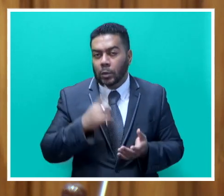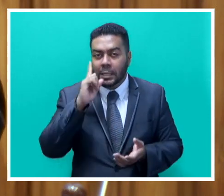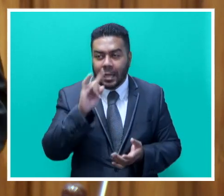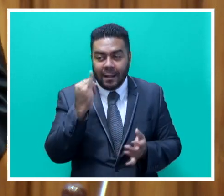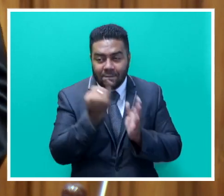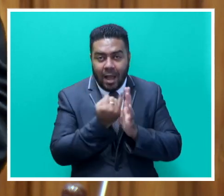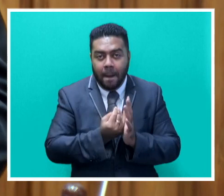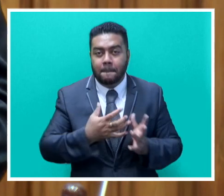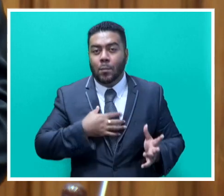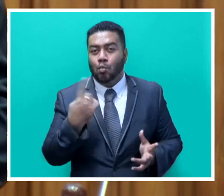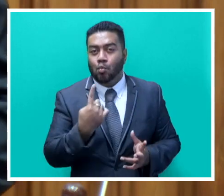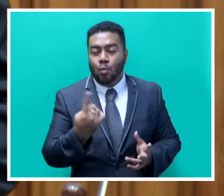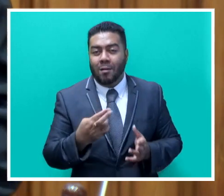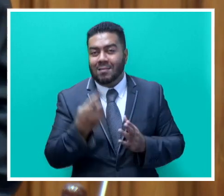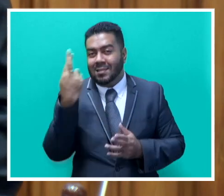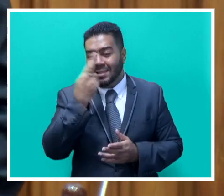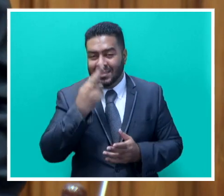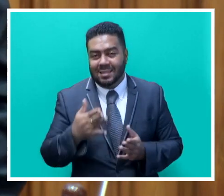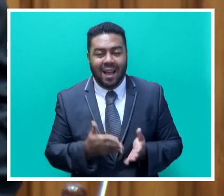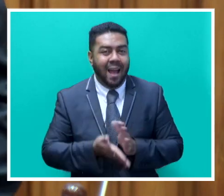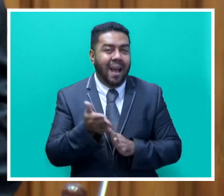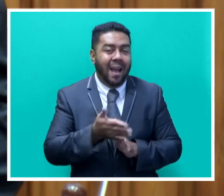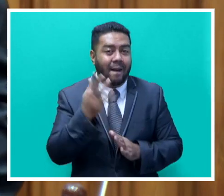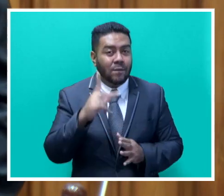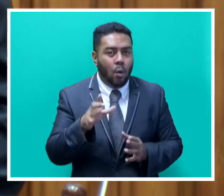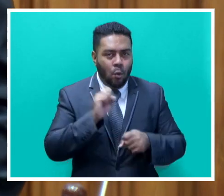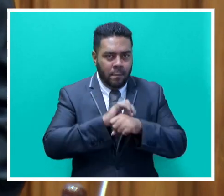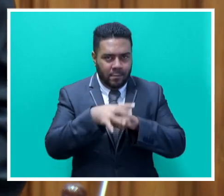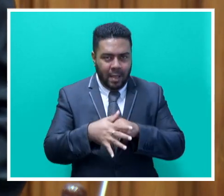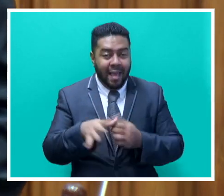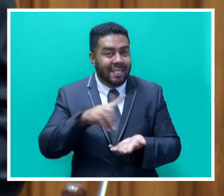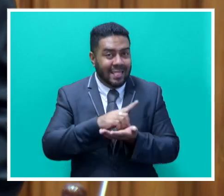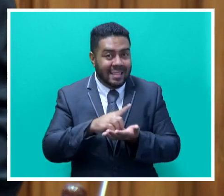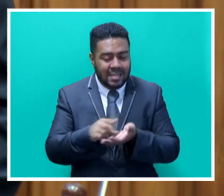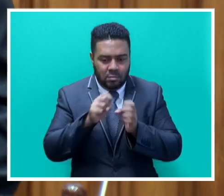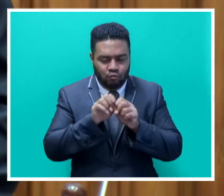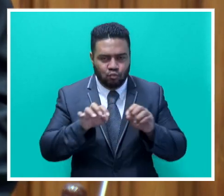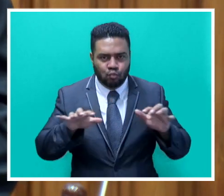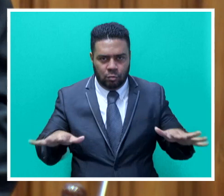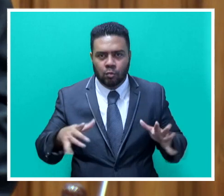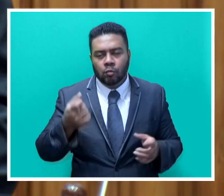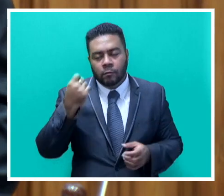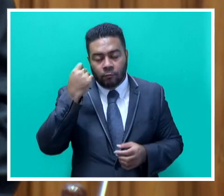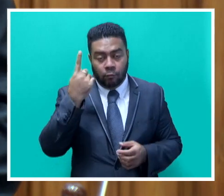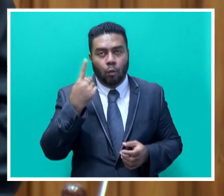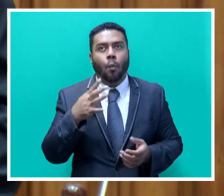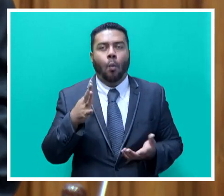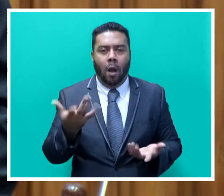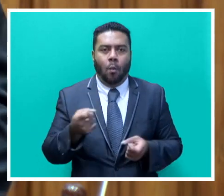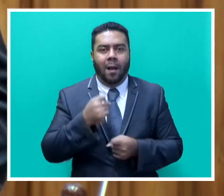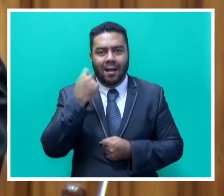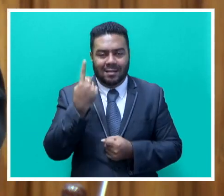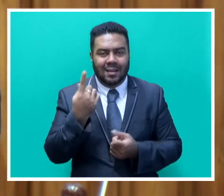that we are using our various service data and disease outbreak indicators to inform our understanding of the current situation in